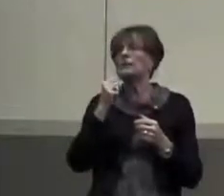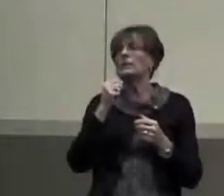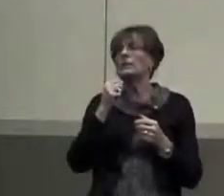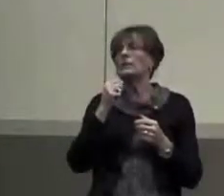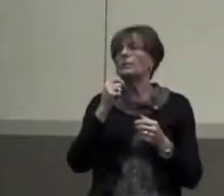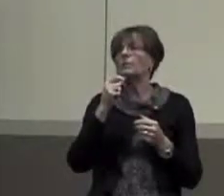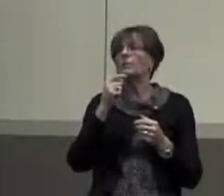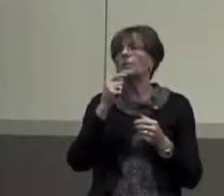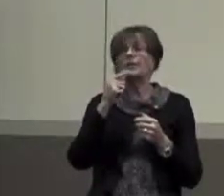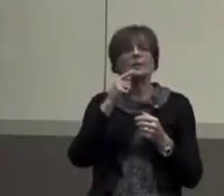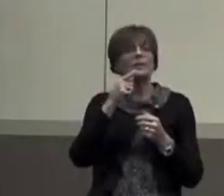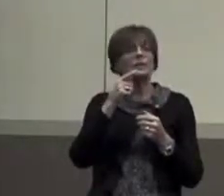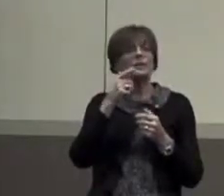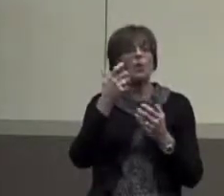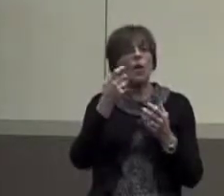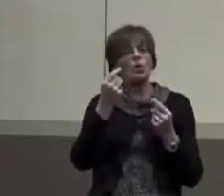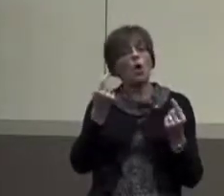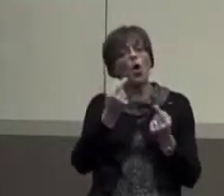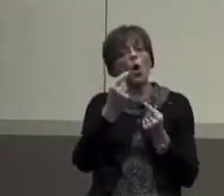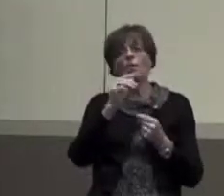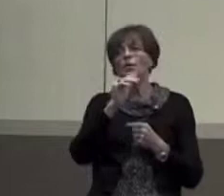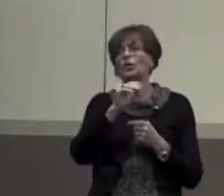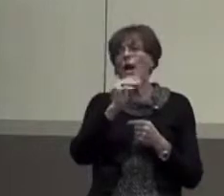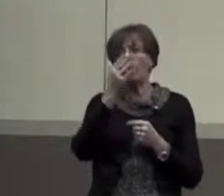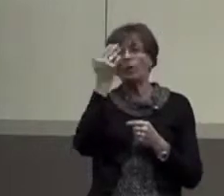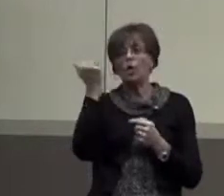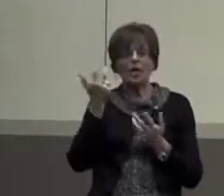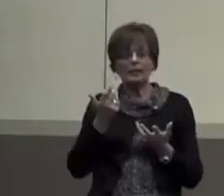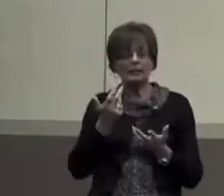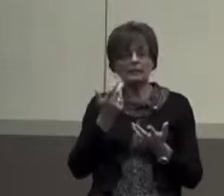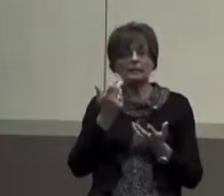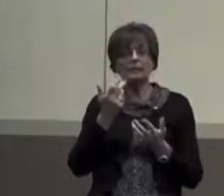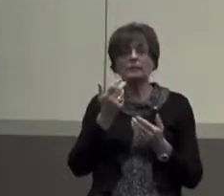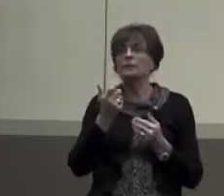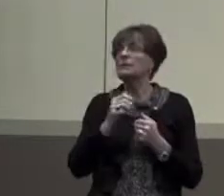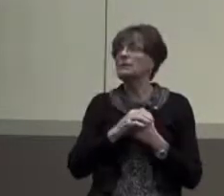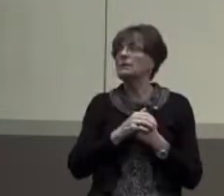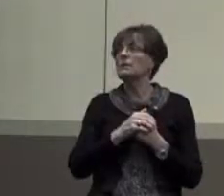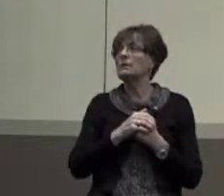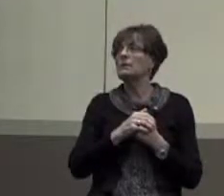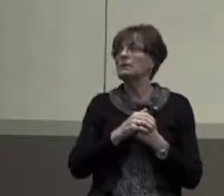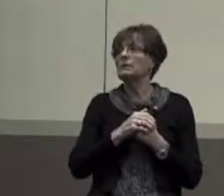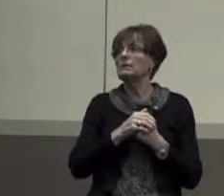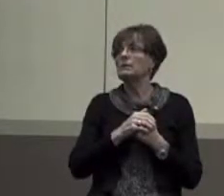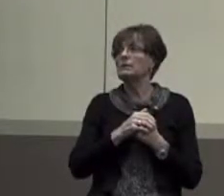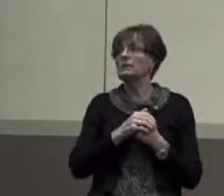to harm the child because they're frustrated with the child. Oh.